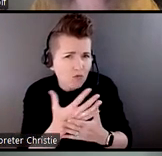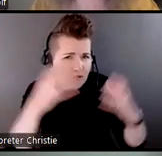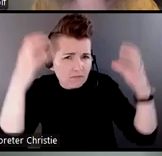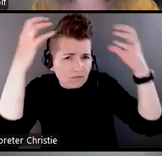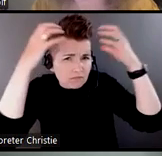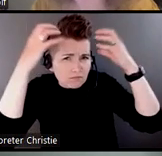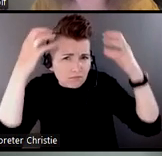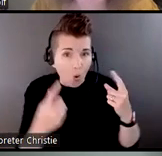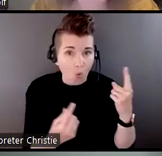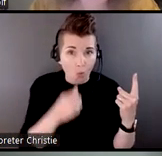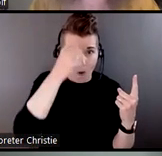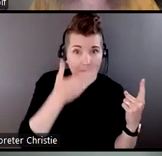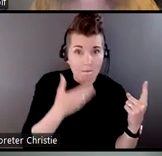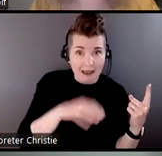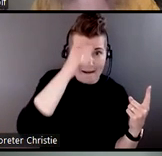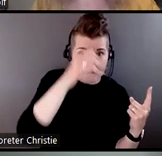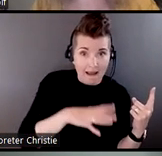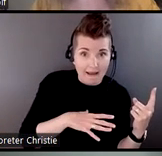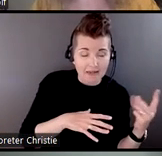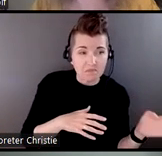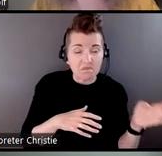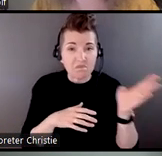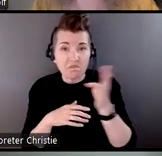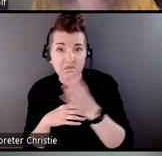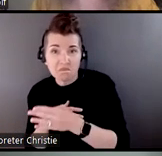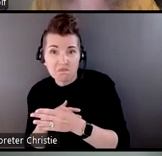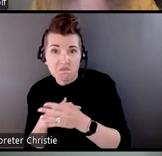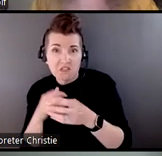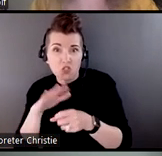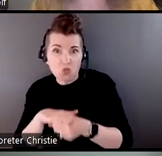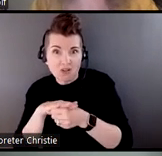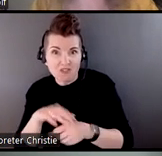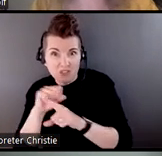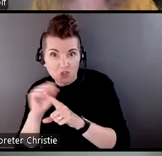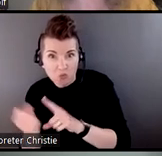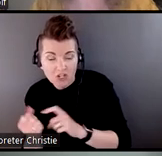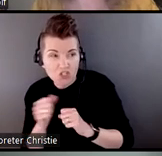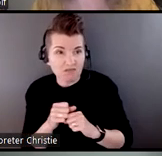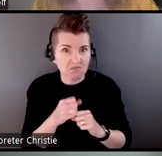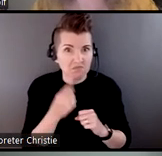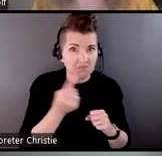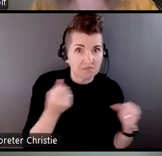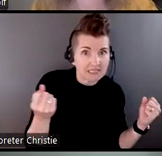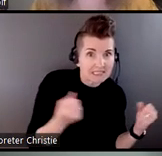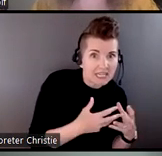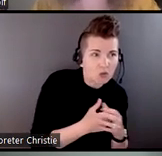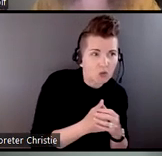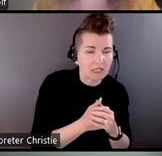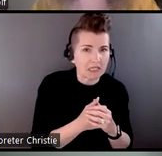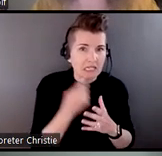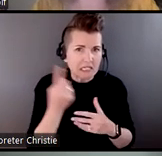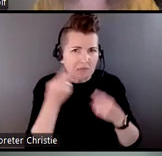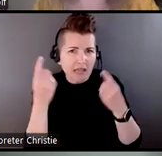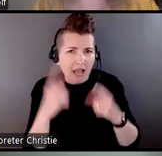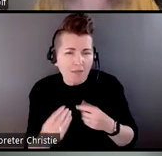some moments of tension. There's usually something scary. There's usually something touching and heartwarming.